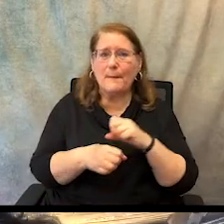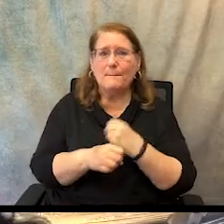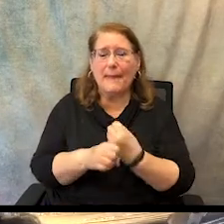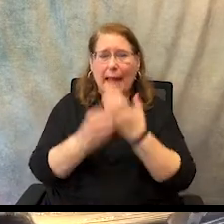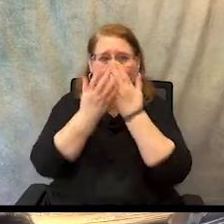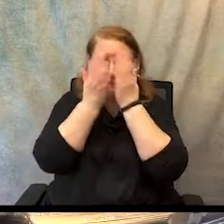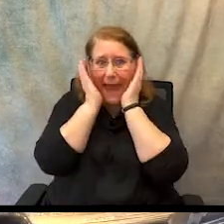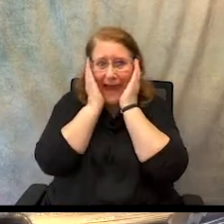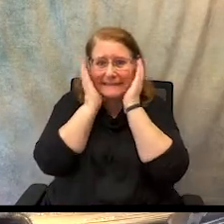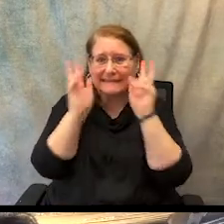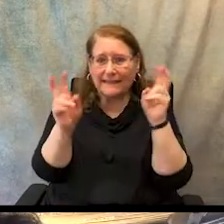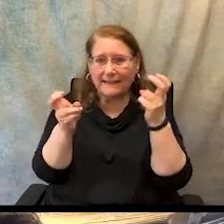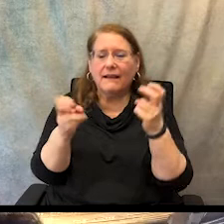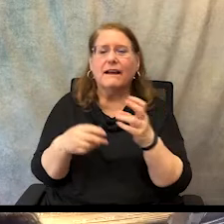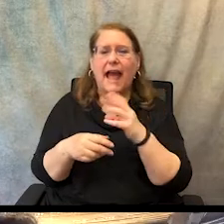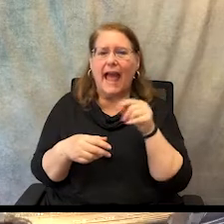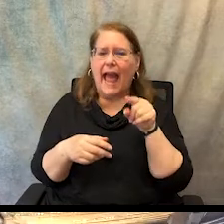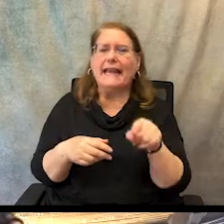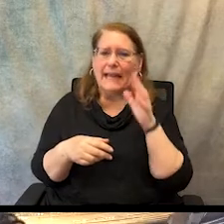They will, you know, he will be